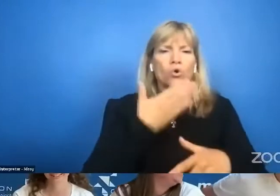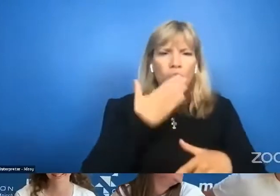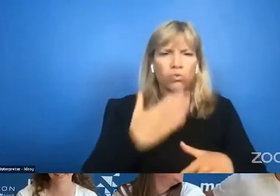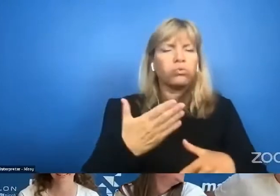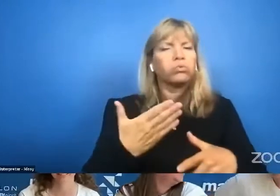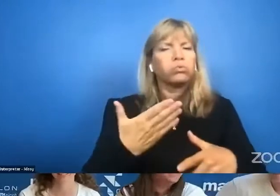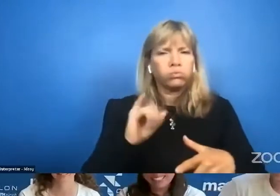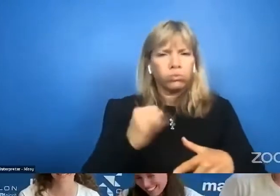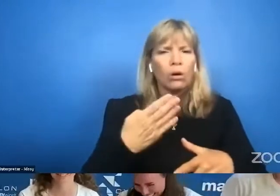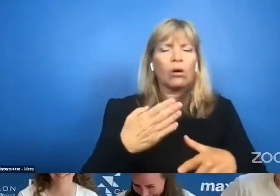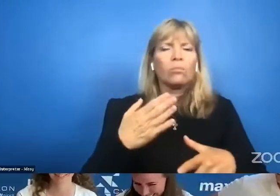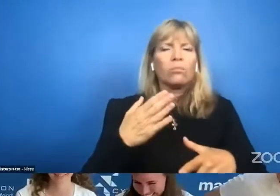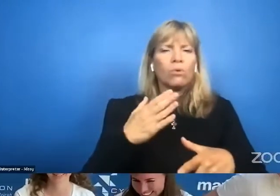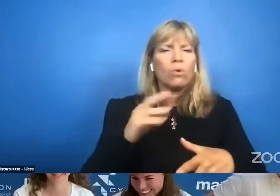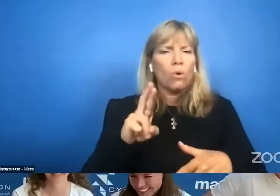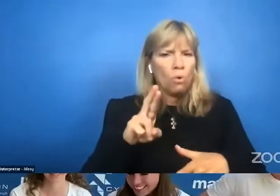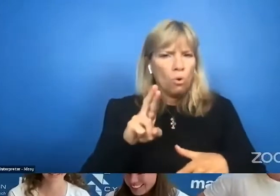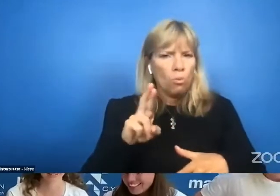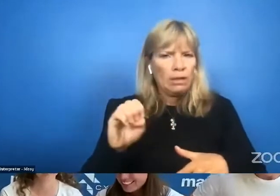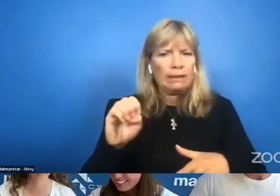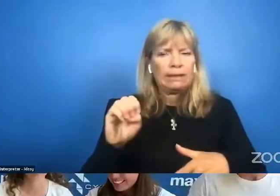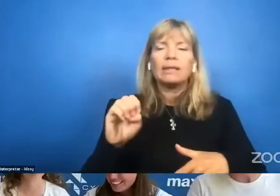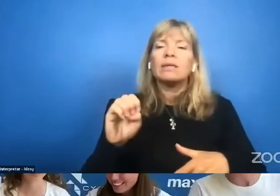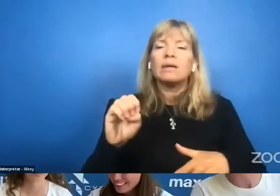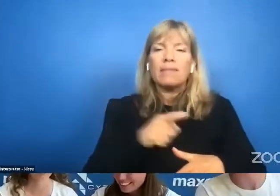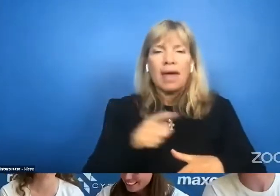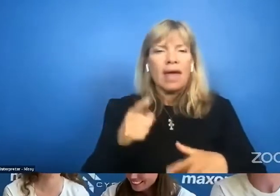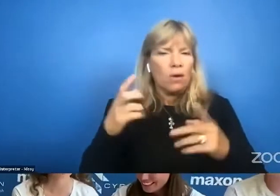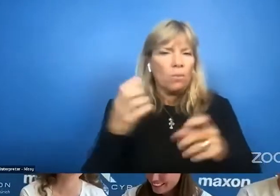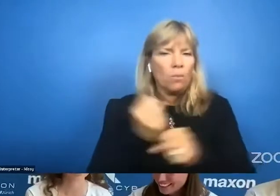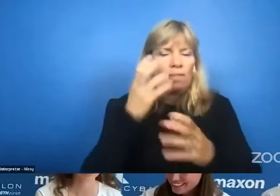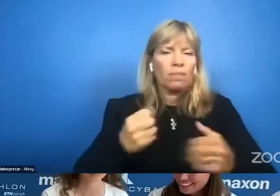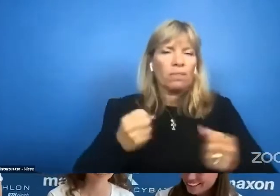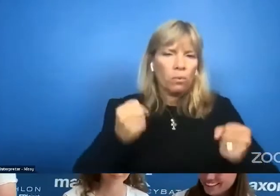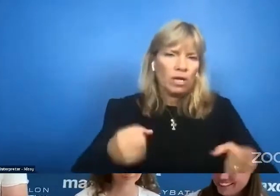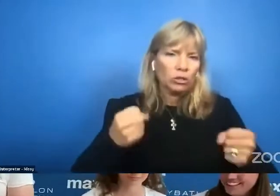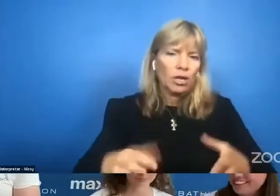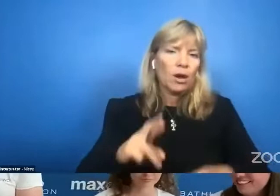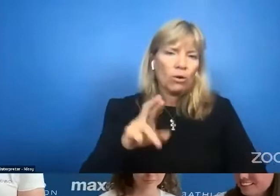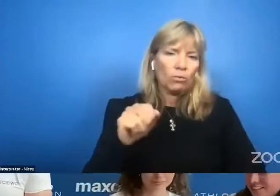winners of the wheelchair race here today.